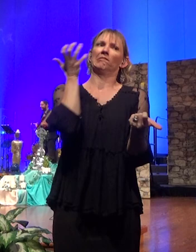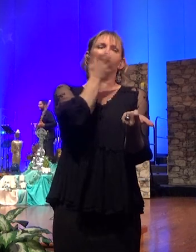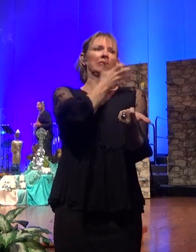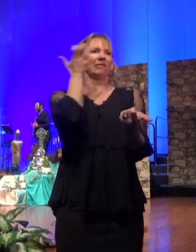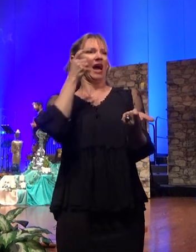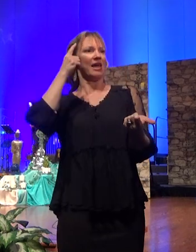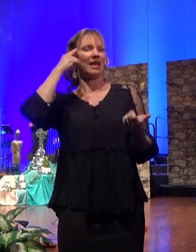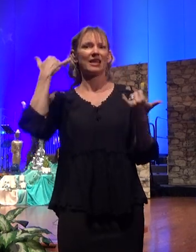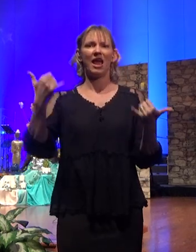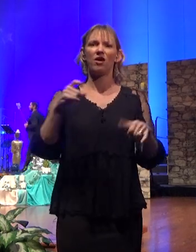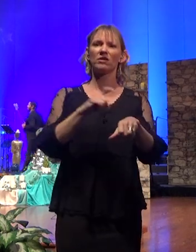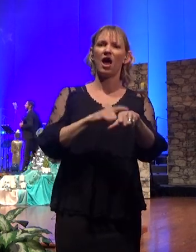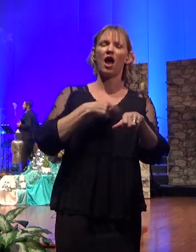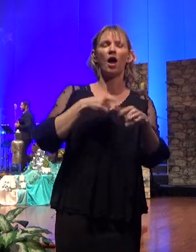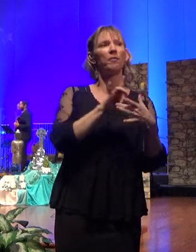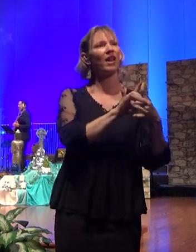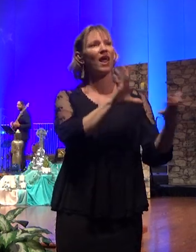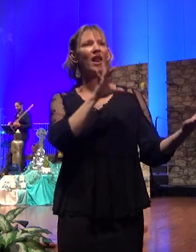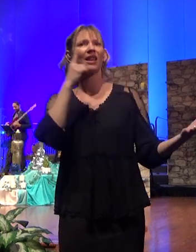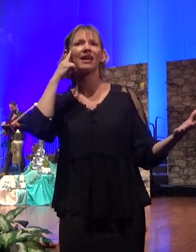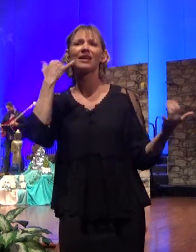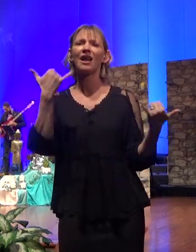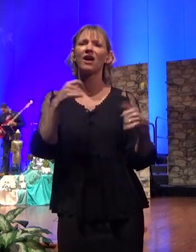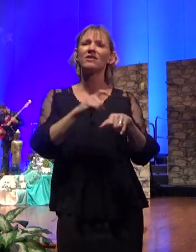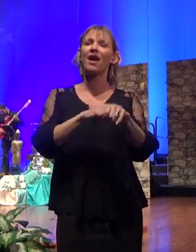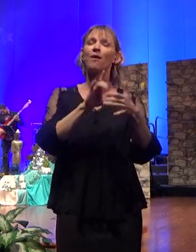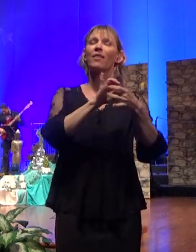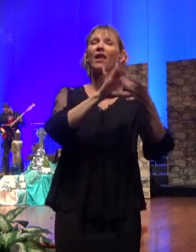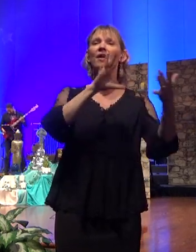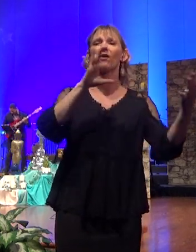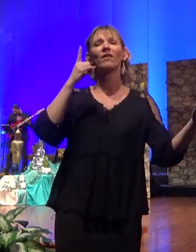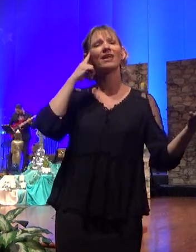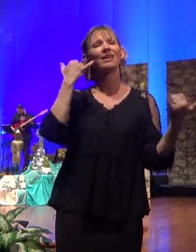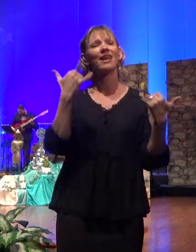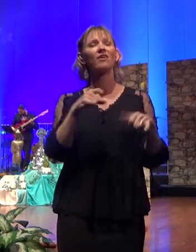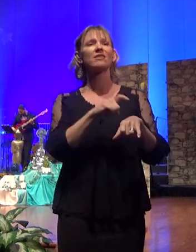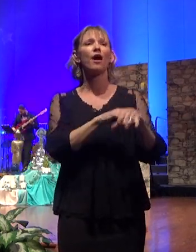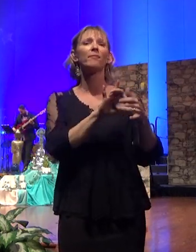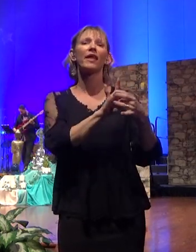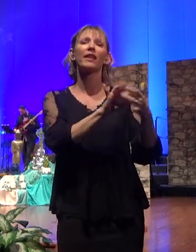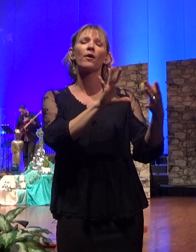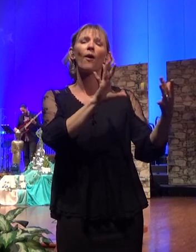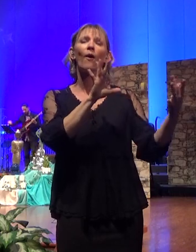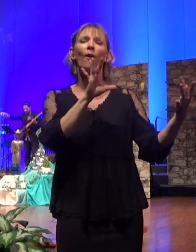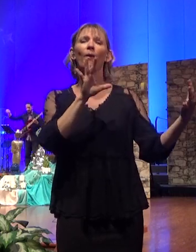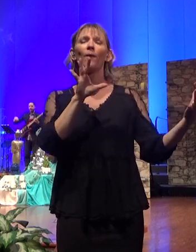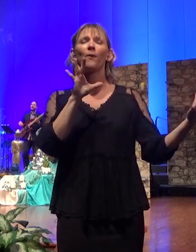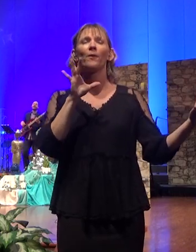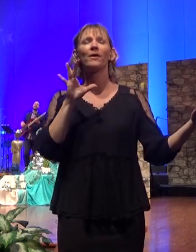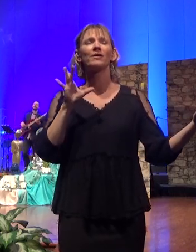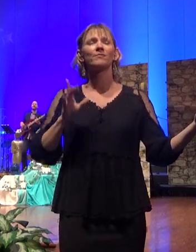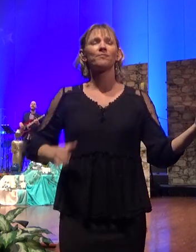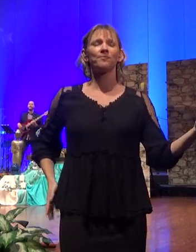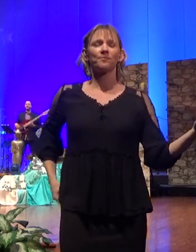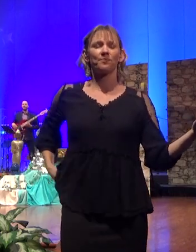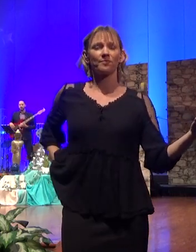go. I think it's time for the letting go. I think it's time for the letting go.